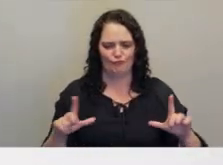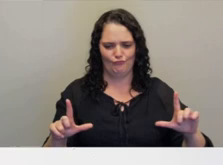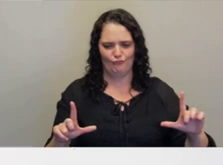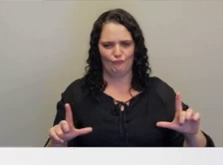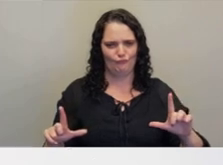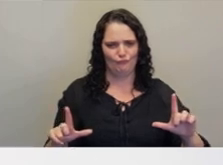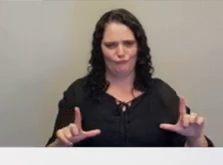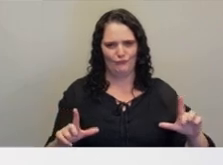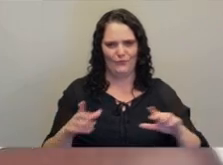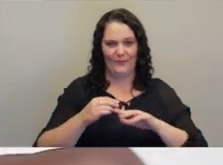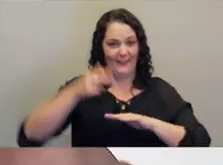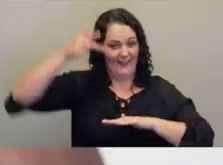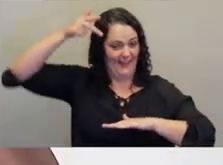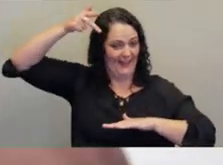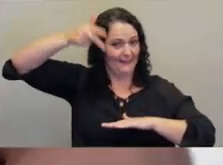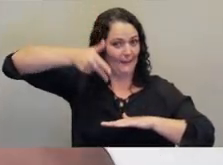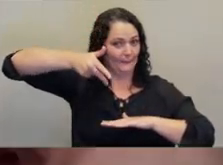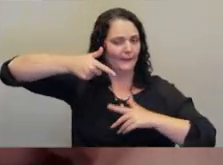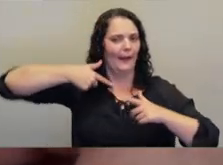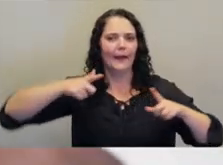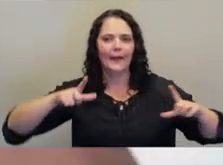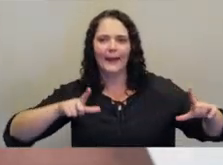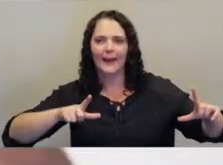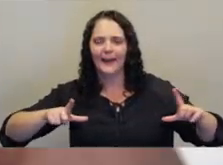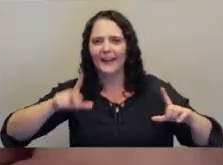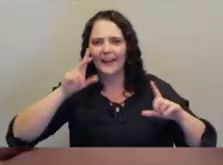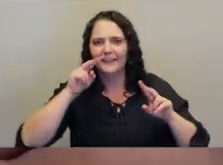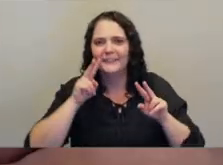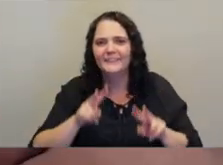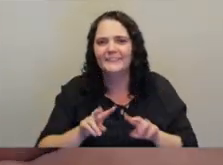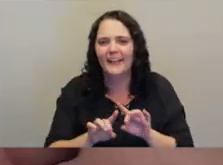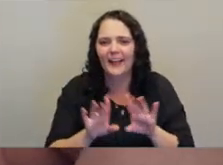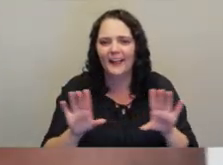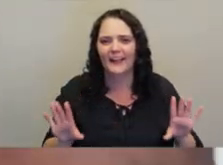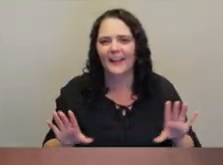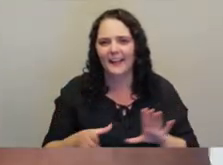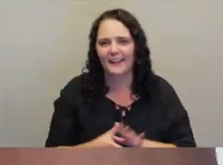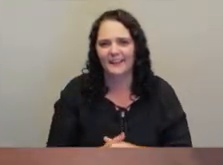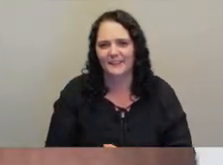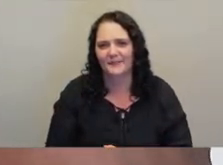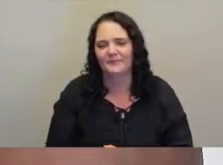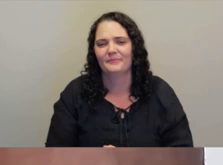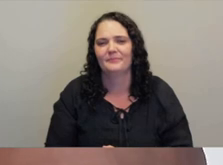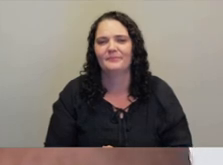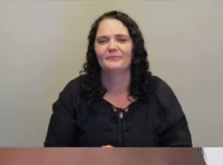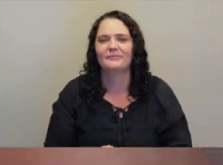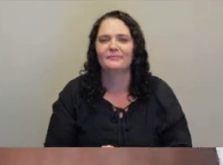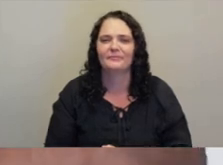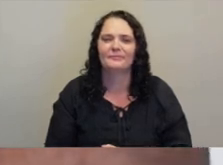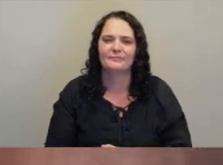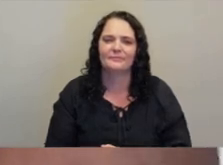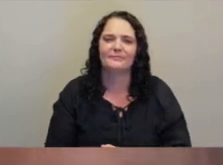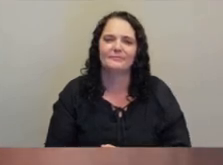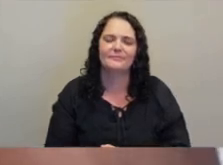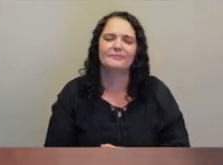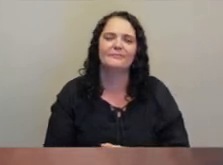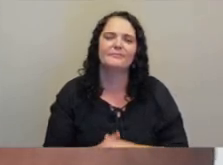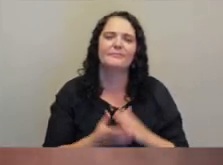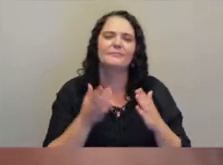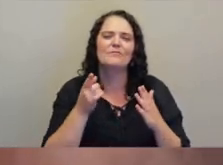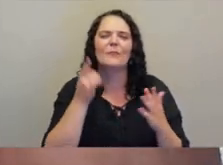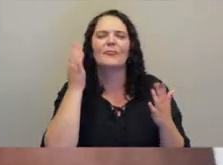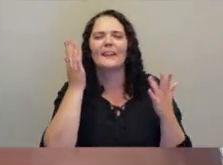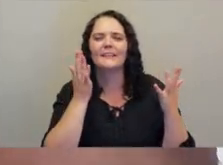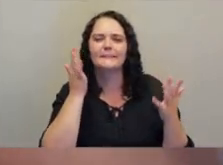well. I'm gonna reach around the webcam here, so hopefully you can see that quite clearly. All right, now, as you're drawing, I just want you to be